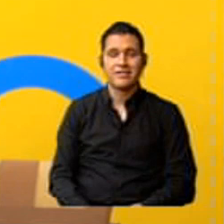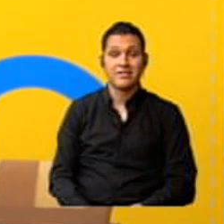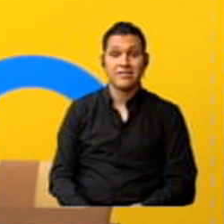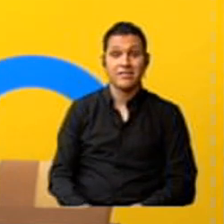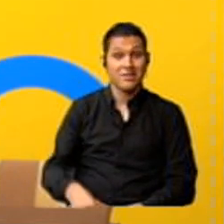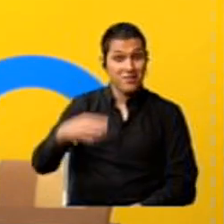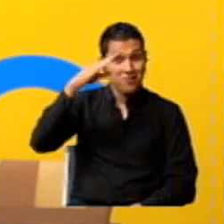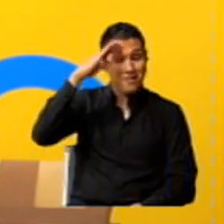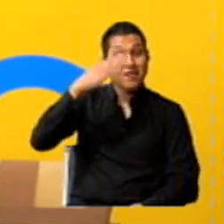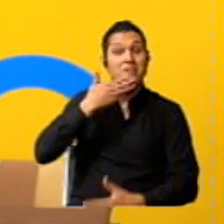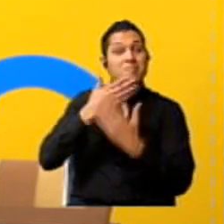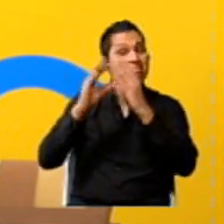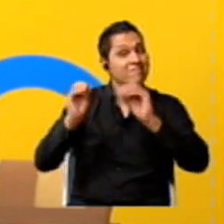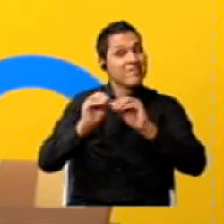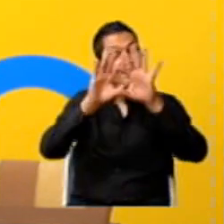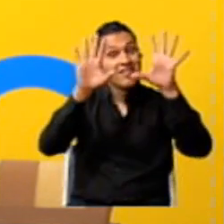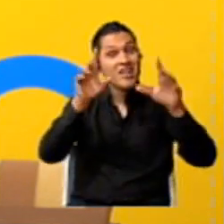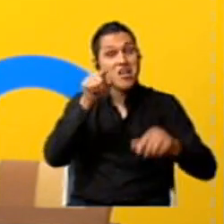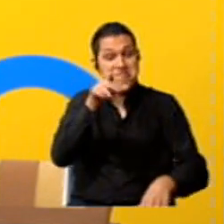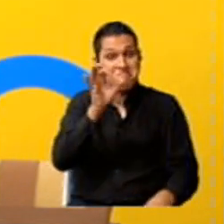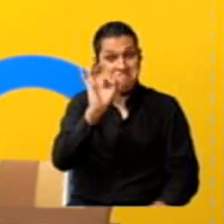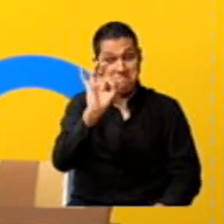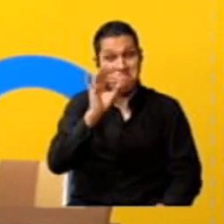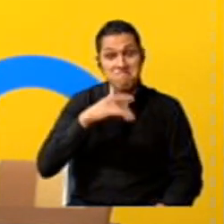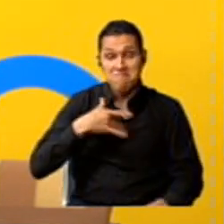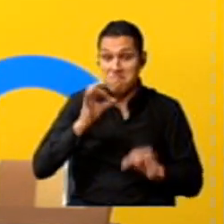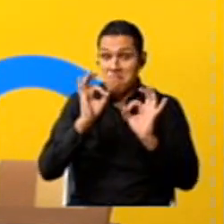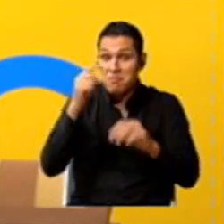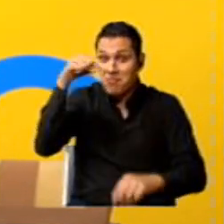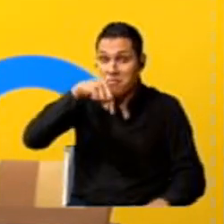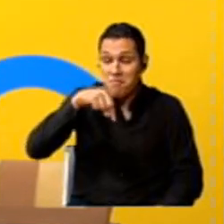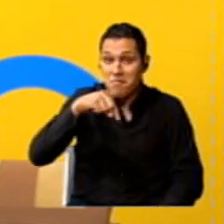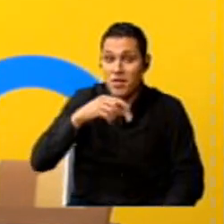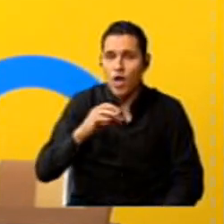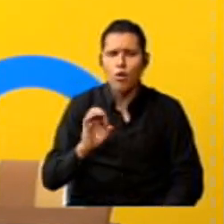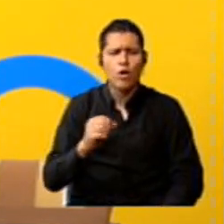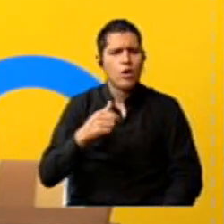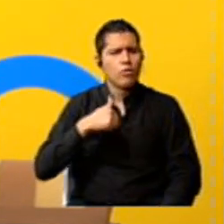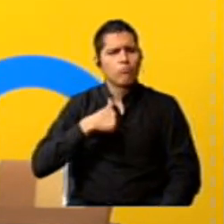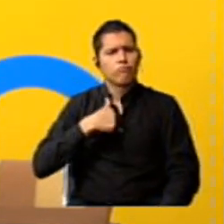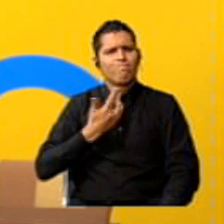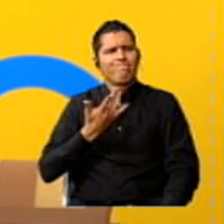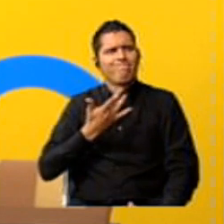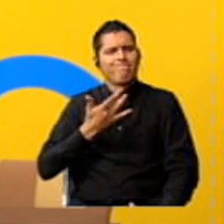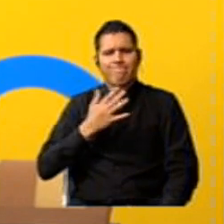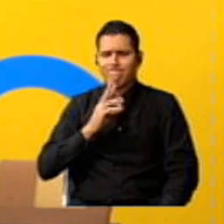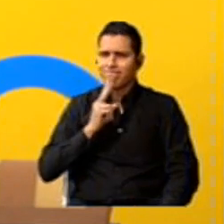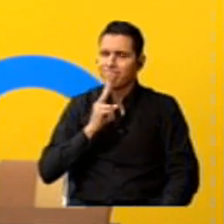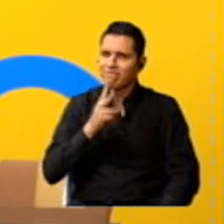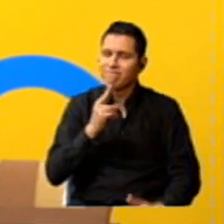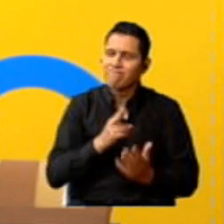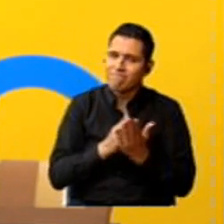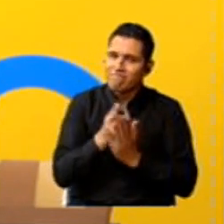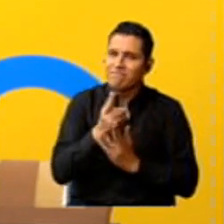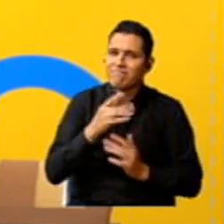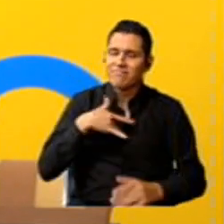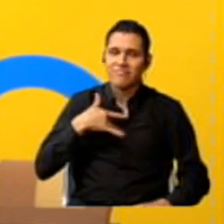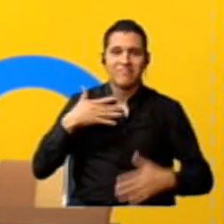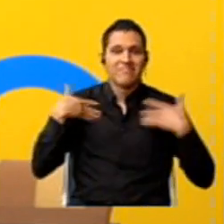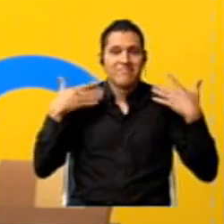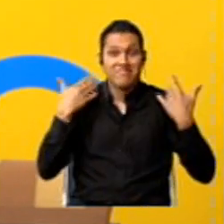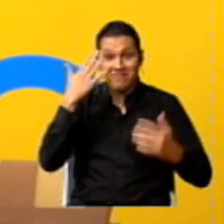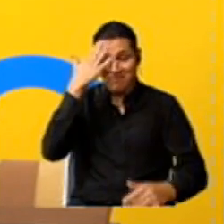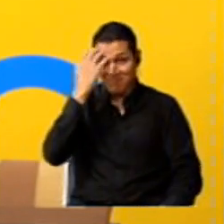Good morning. How are you today? I am very happy. Are you